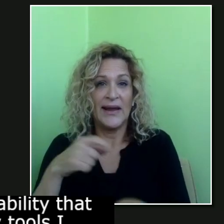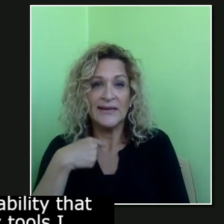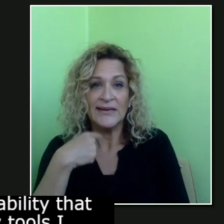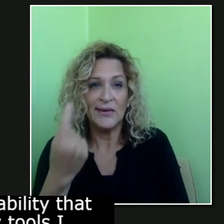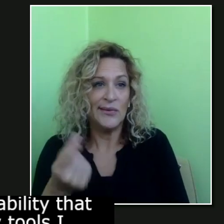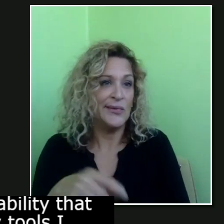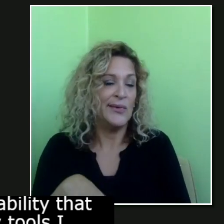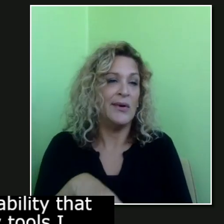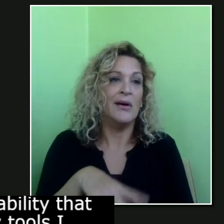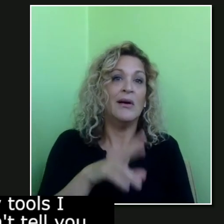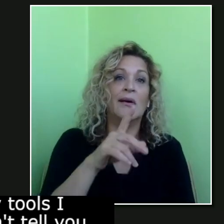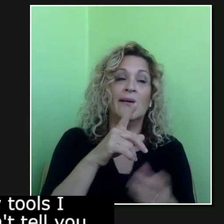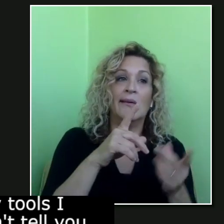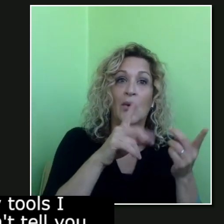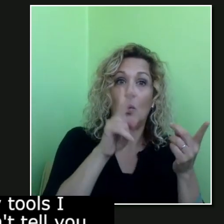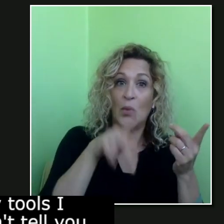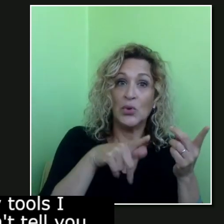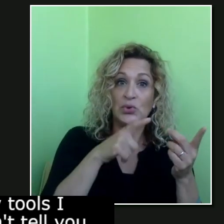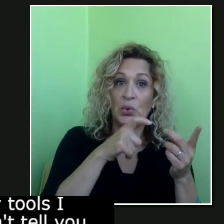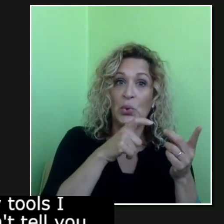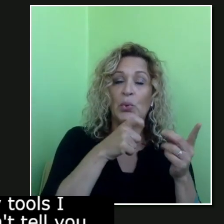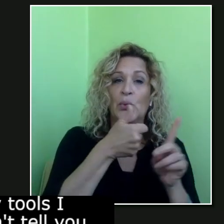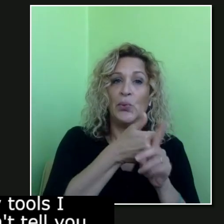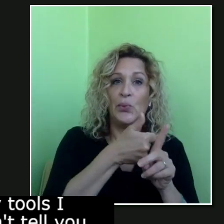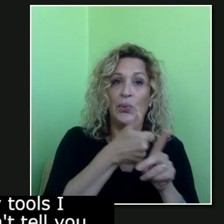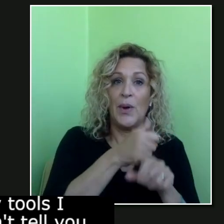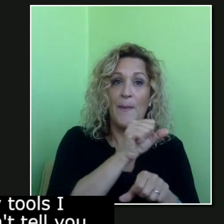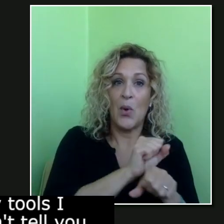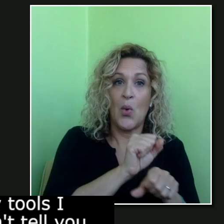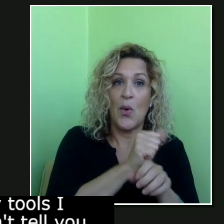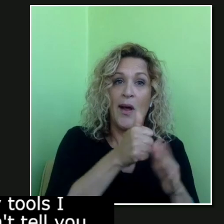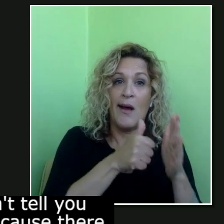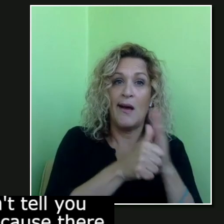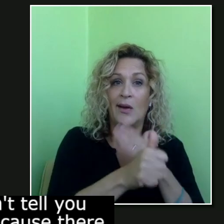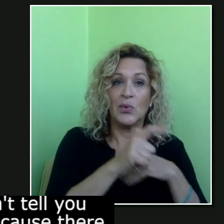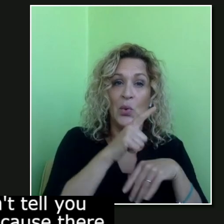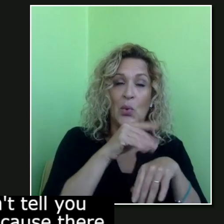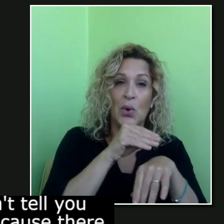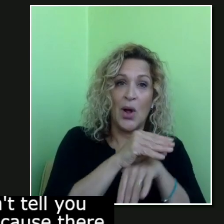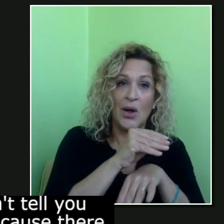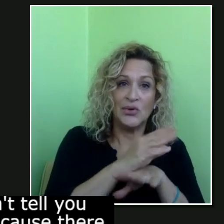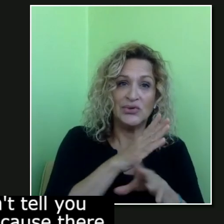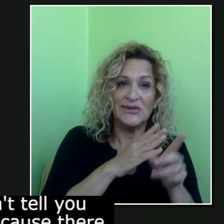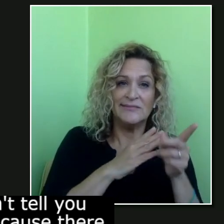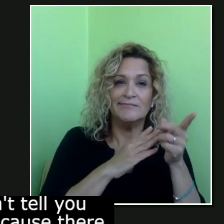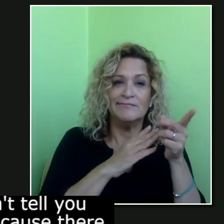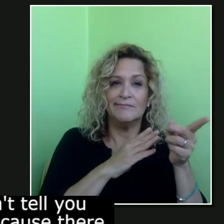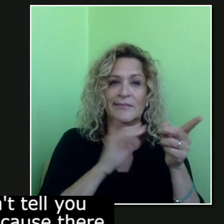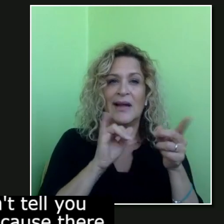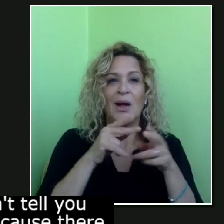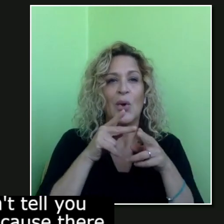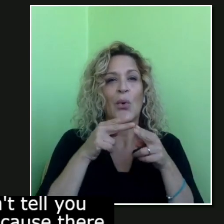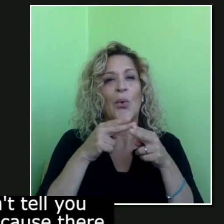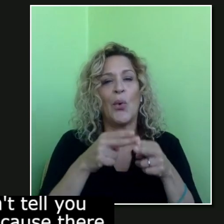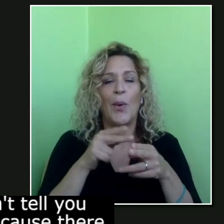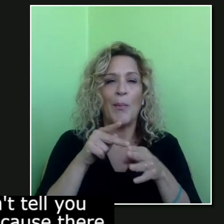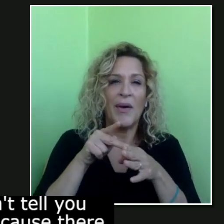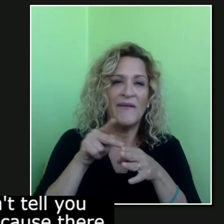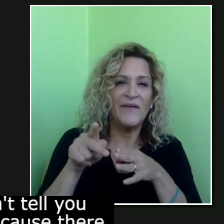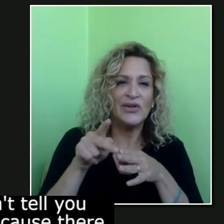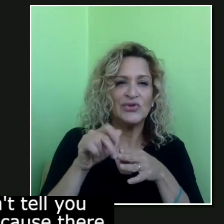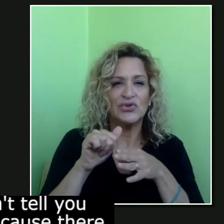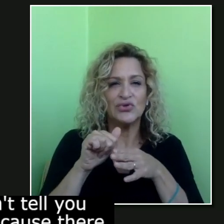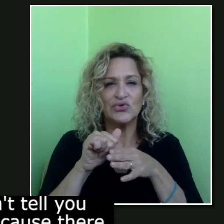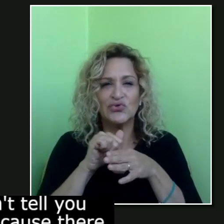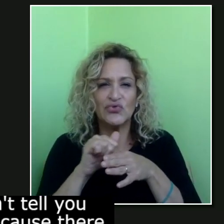by a consultant, because there are always consultants, who is employed by a consultant as a professional and trained checker, but